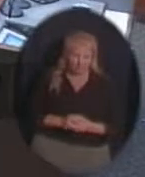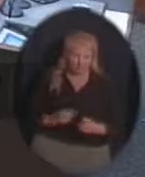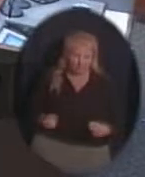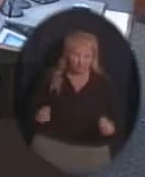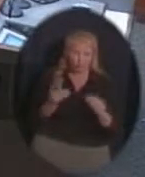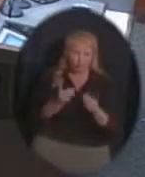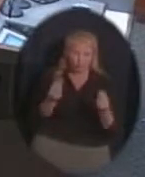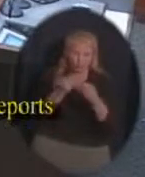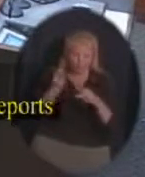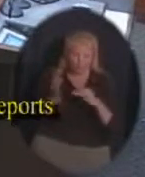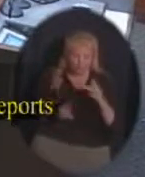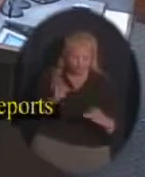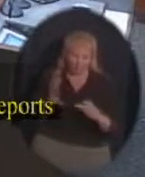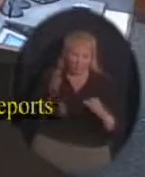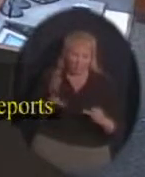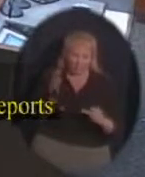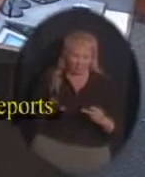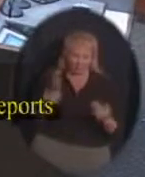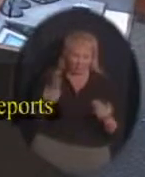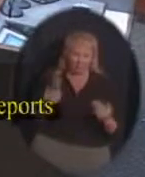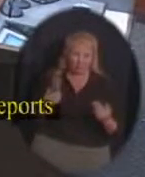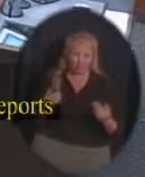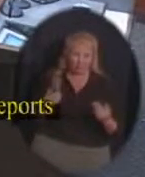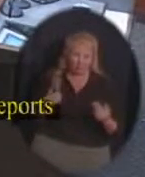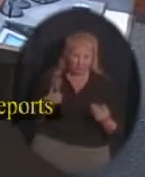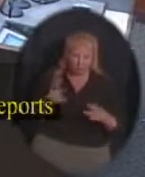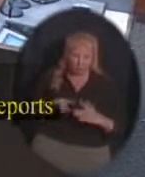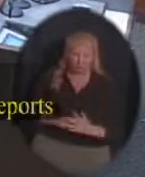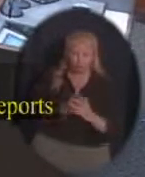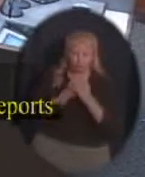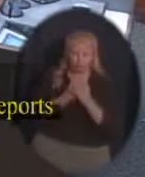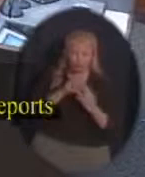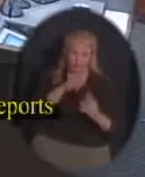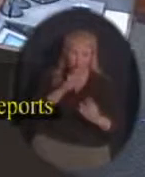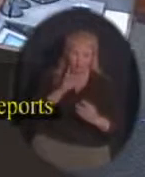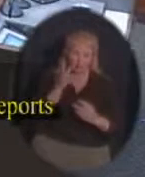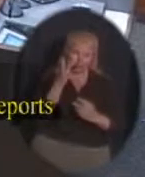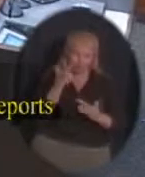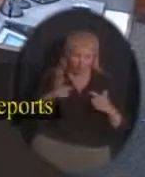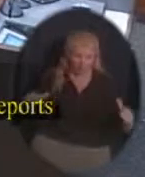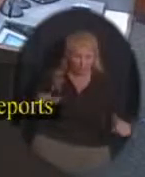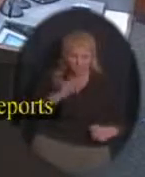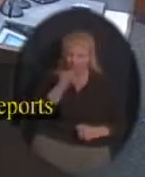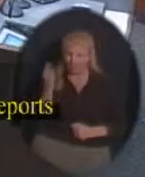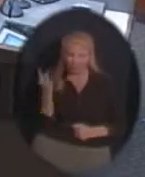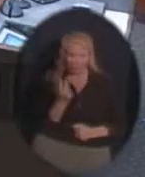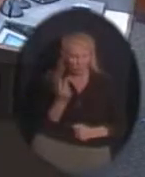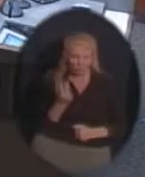to be multilingual, not just bilingual. And so I think that would be an opportunity.